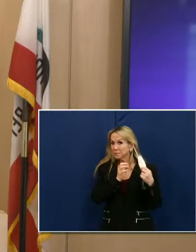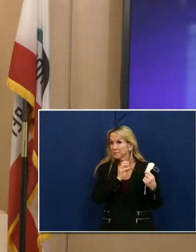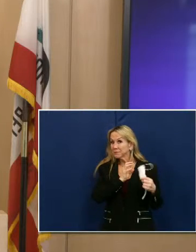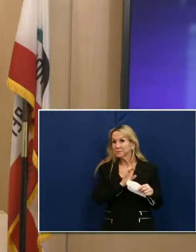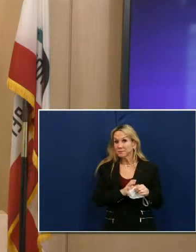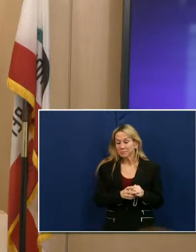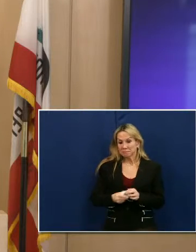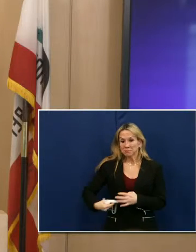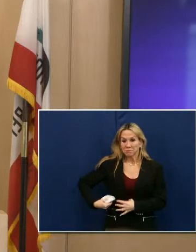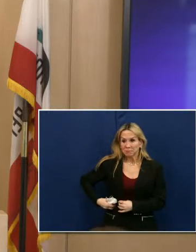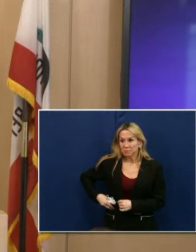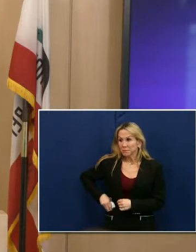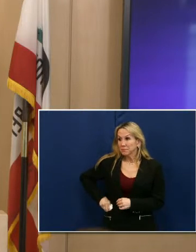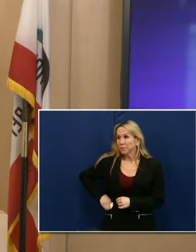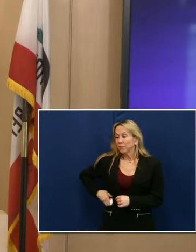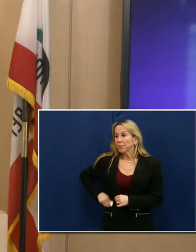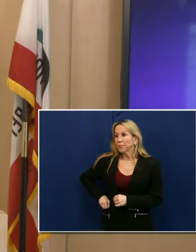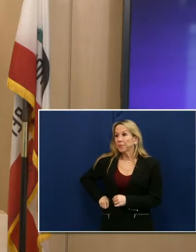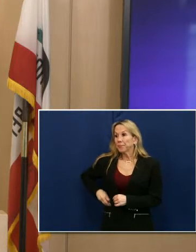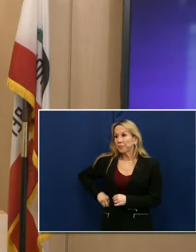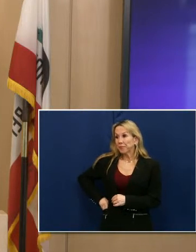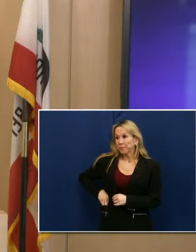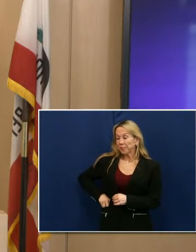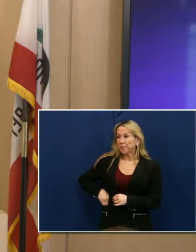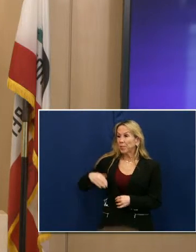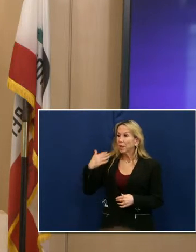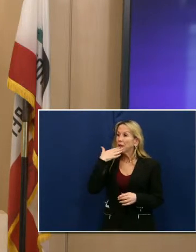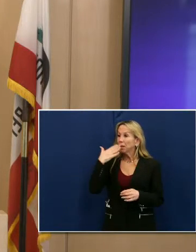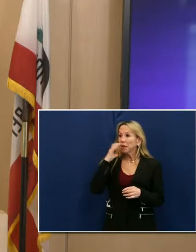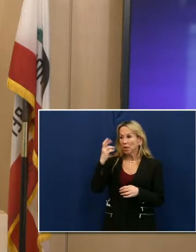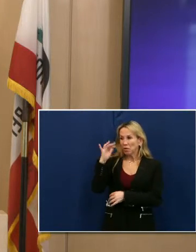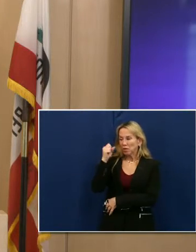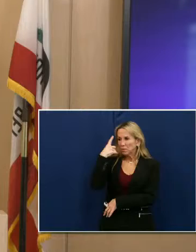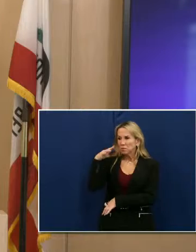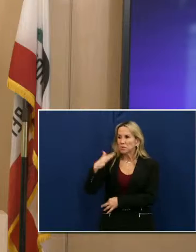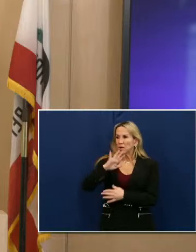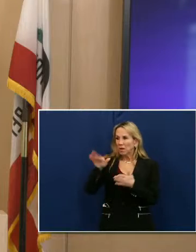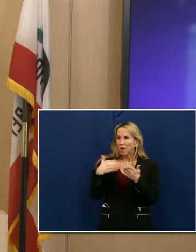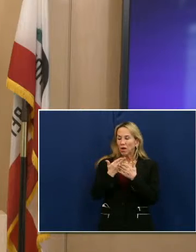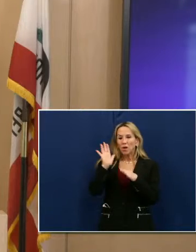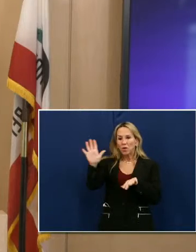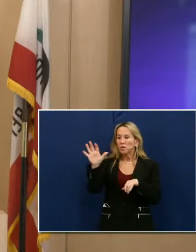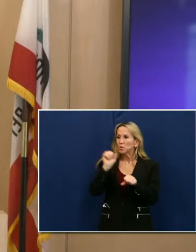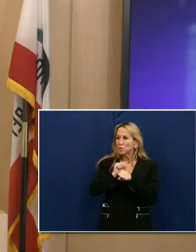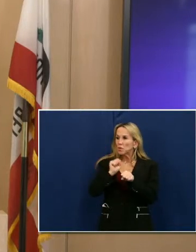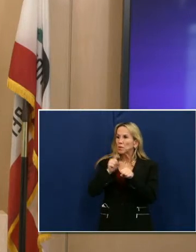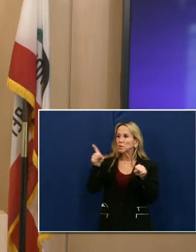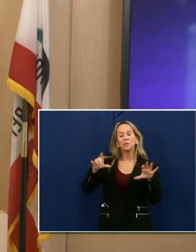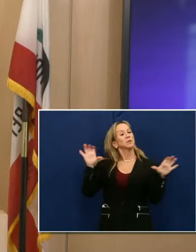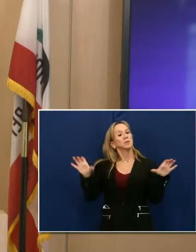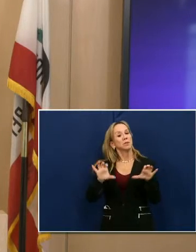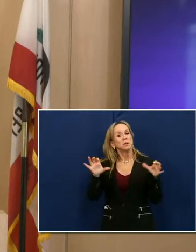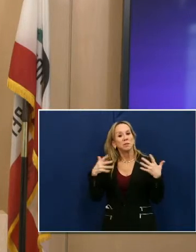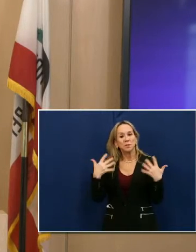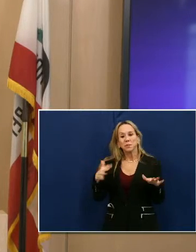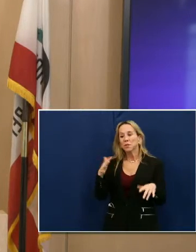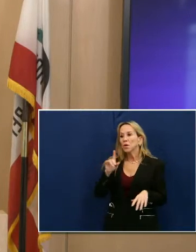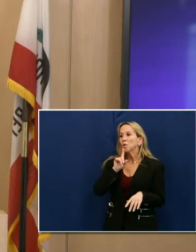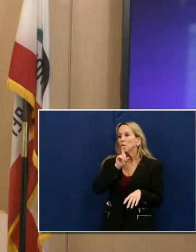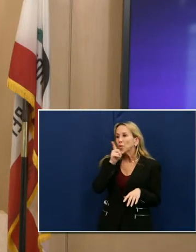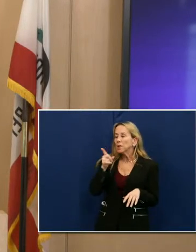Thank you, Chris, and thank you for all the great work that you're doing at Scrip, along with our other tremendous hospitals in this region. They're really working together